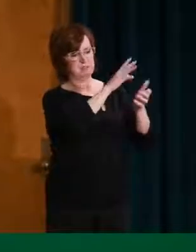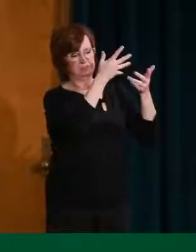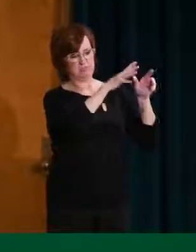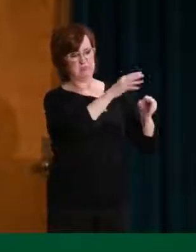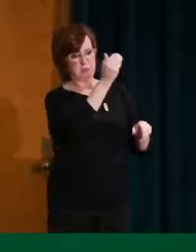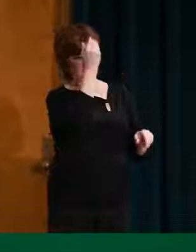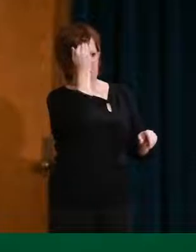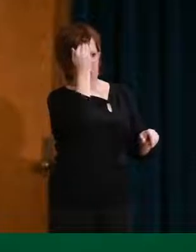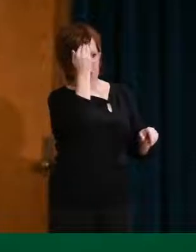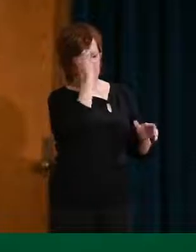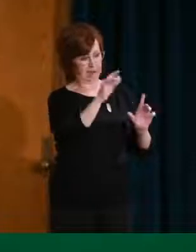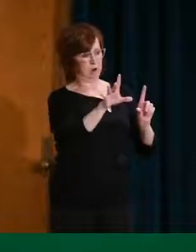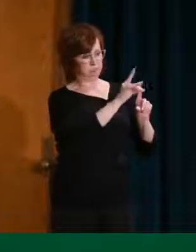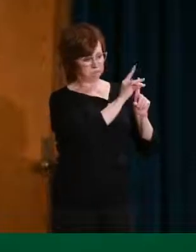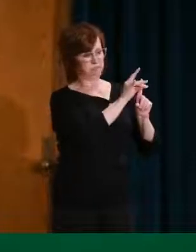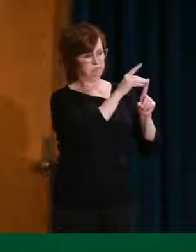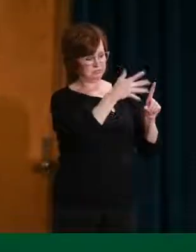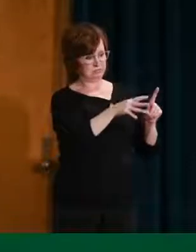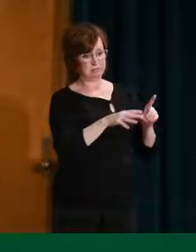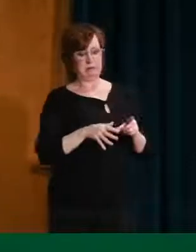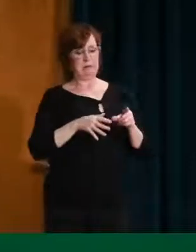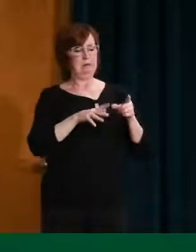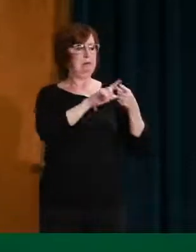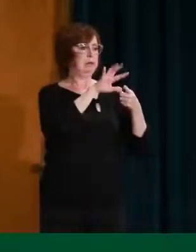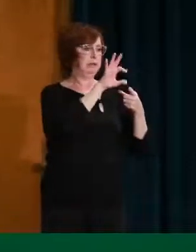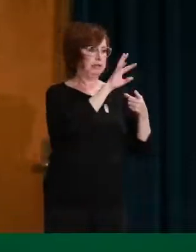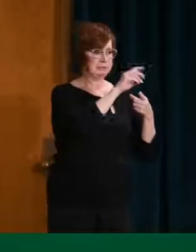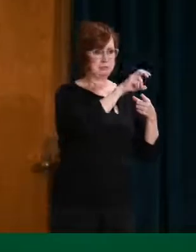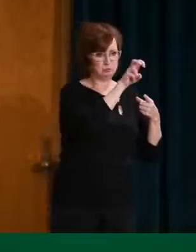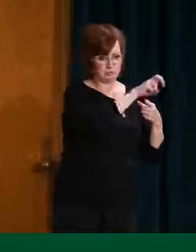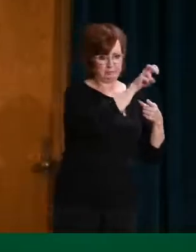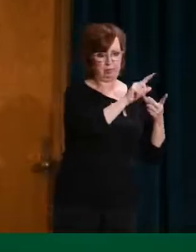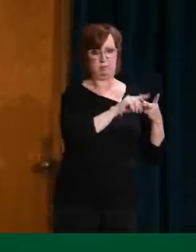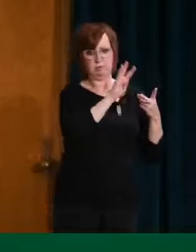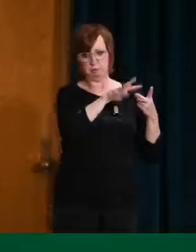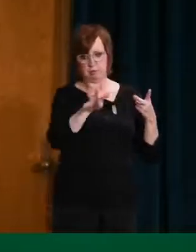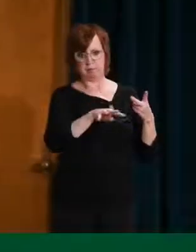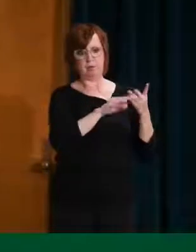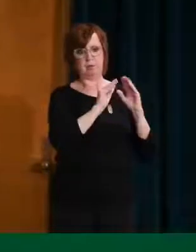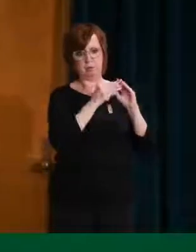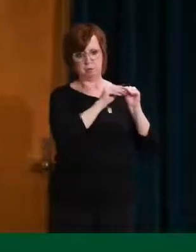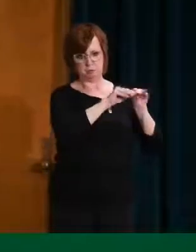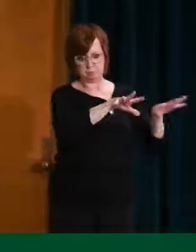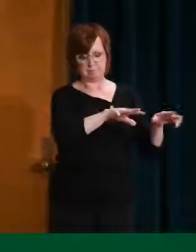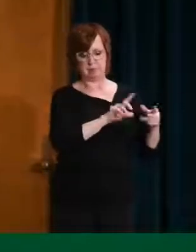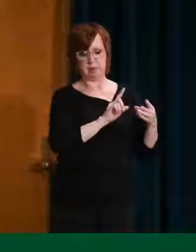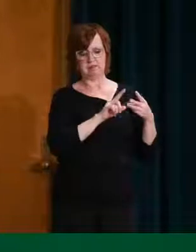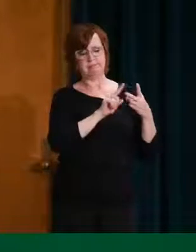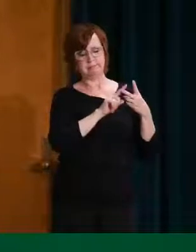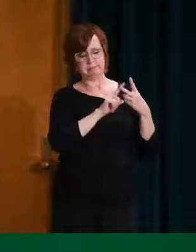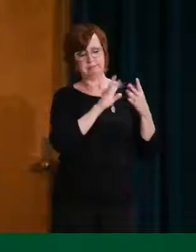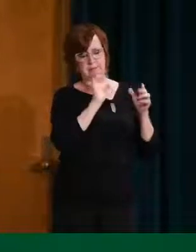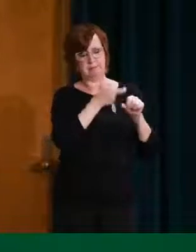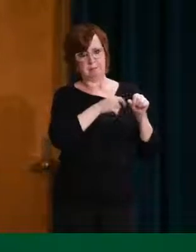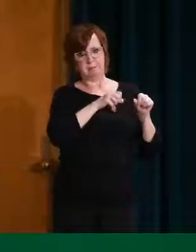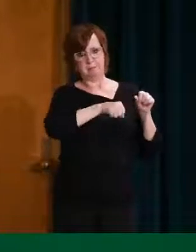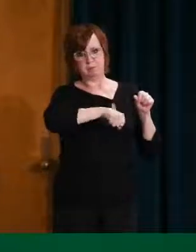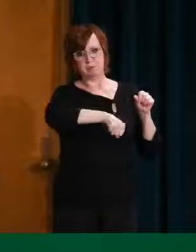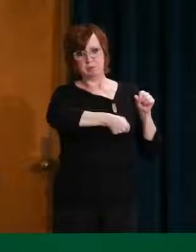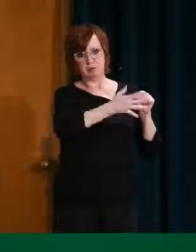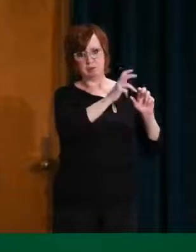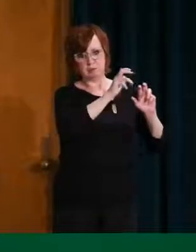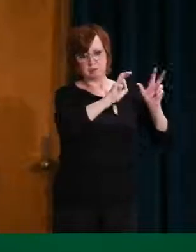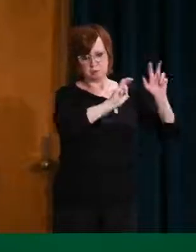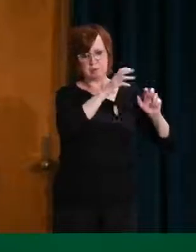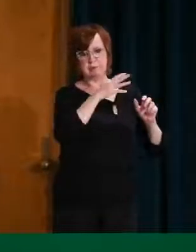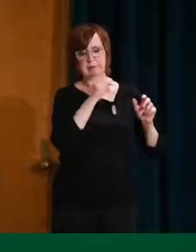completed, out of which 96 cases were due to travel, 44 were due to community contacts, mostly mass gatherings, and 10